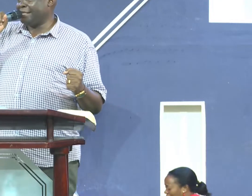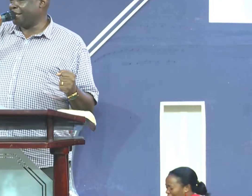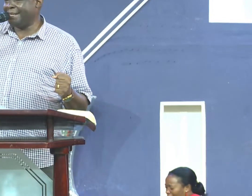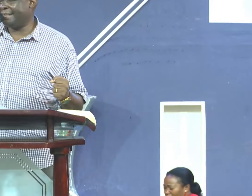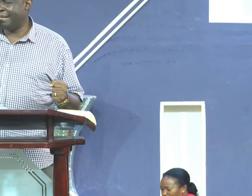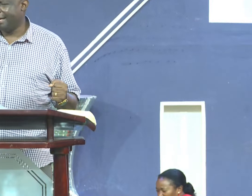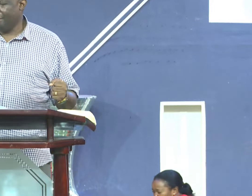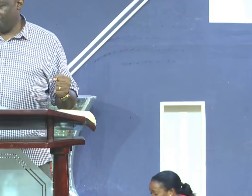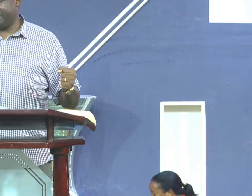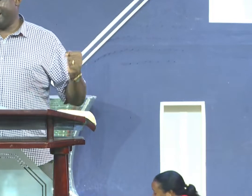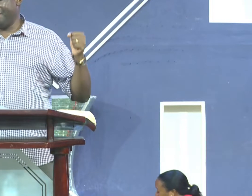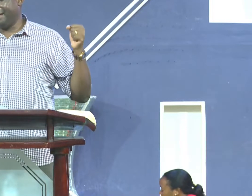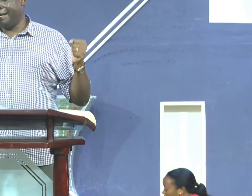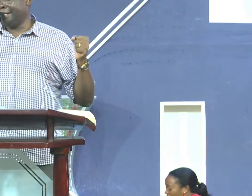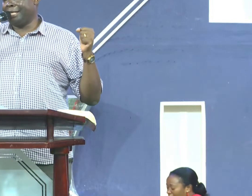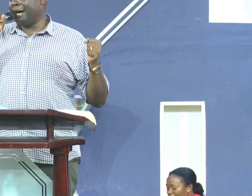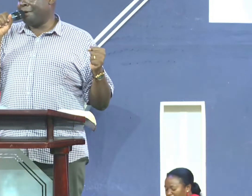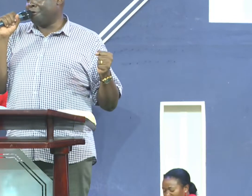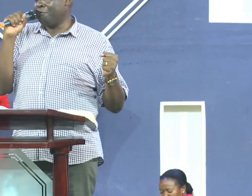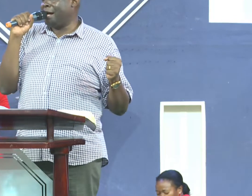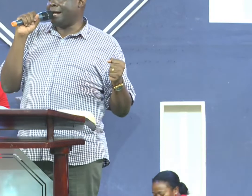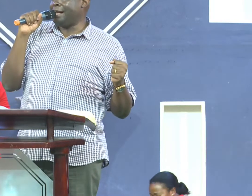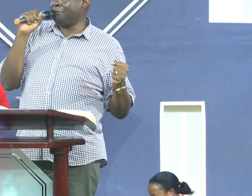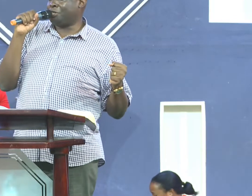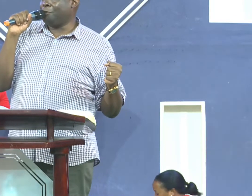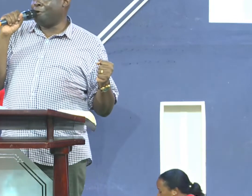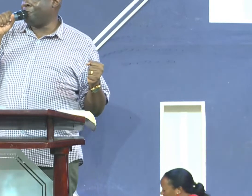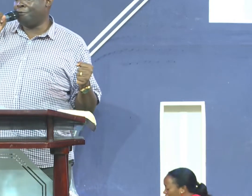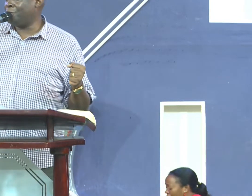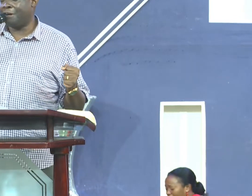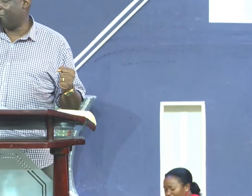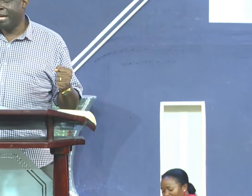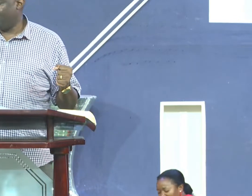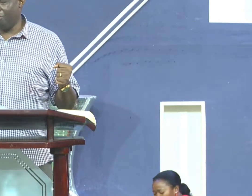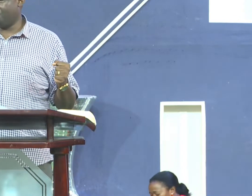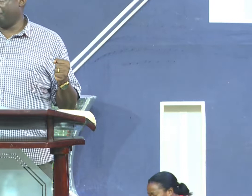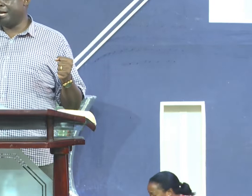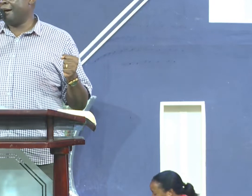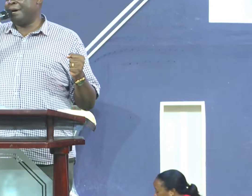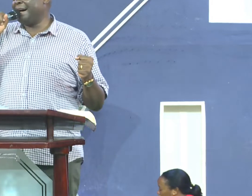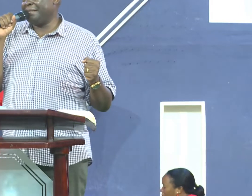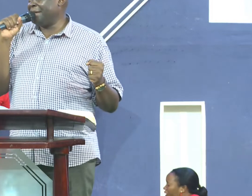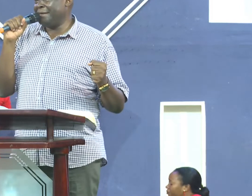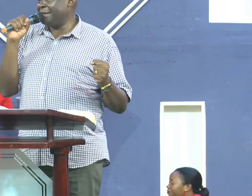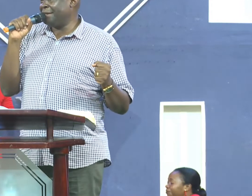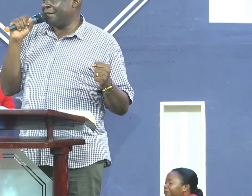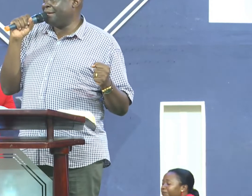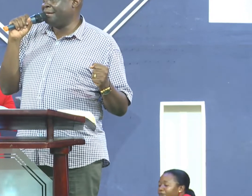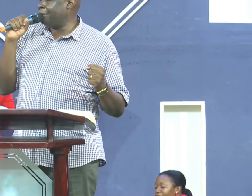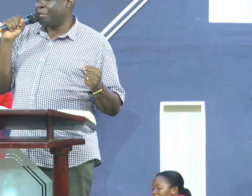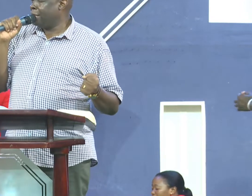okubikoola nate mukama eyaleetera amagumba agaali mu kiwonvu okufuna amaanyi